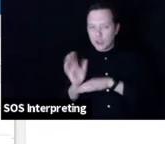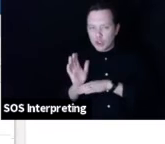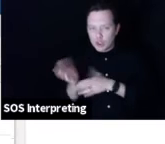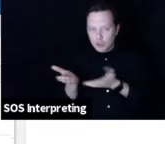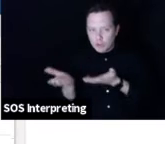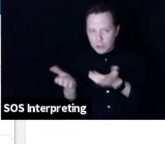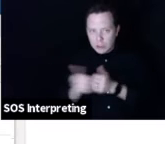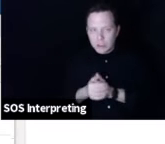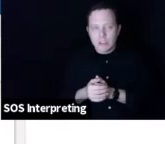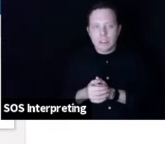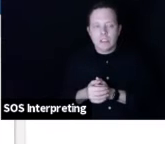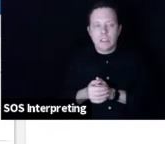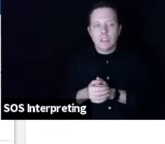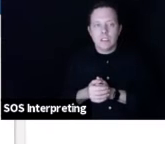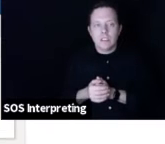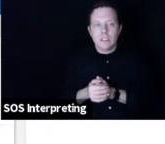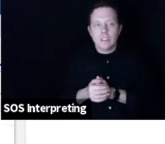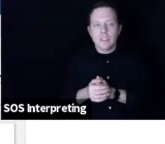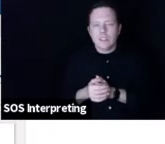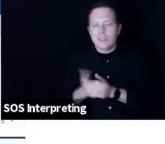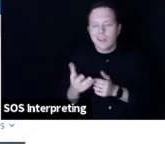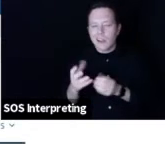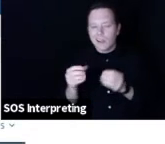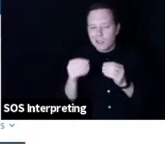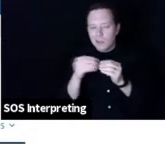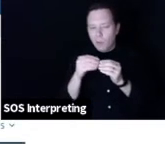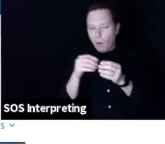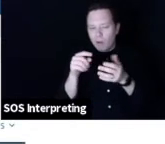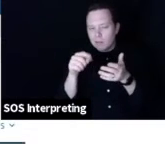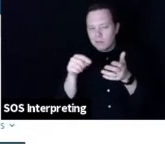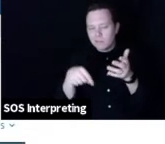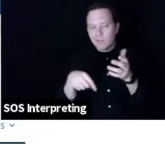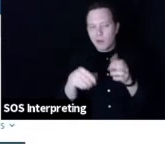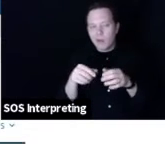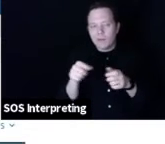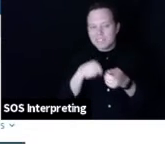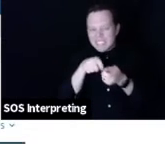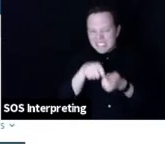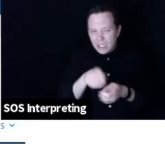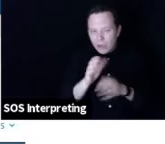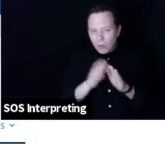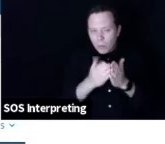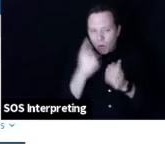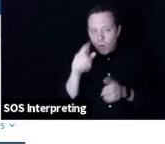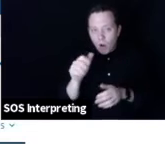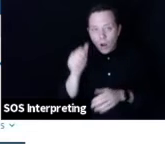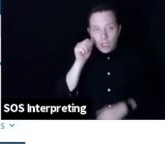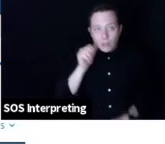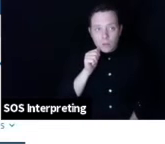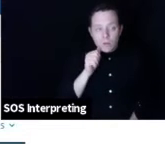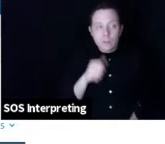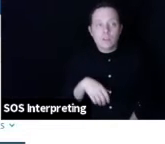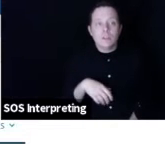and more detailed books for adults. You can limit